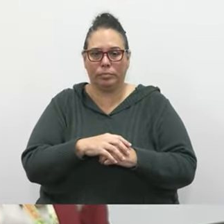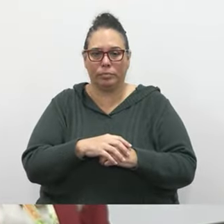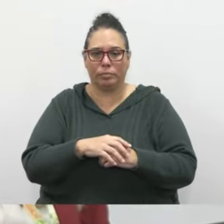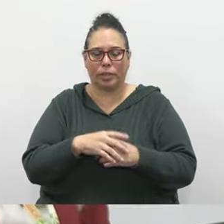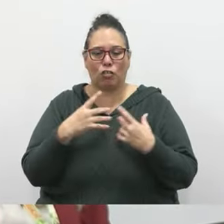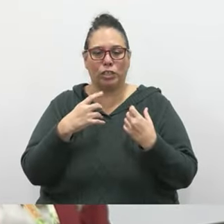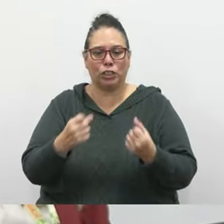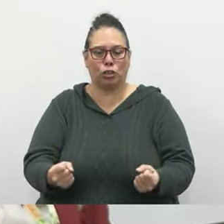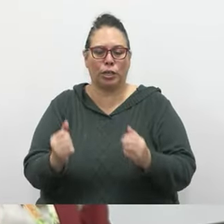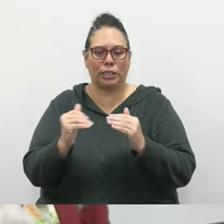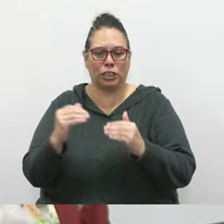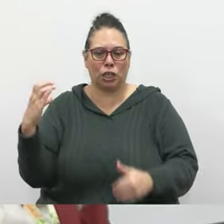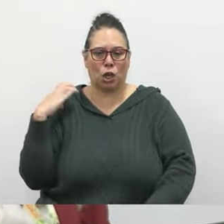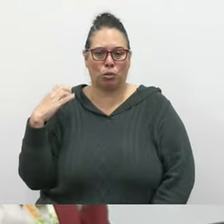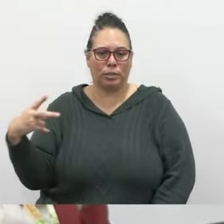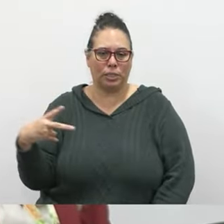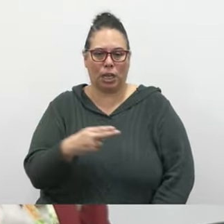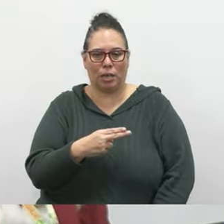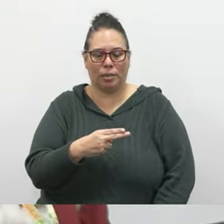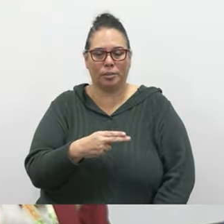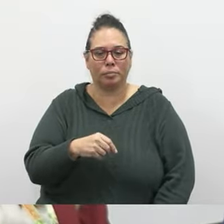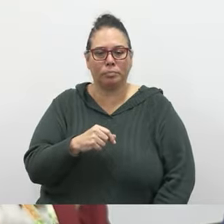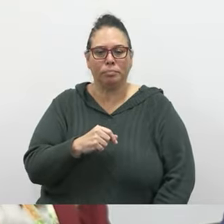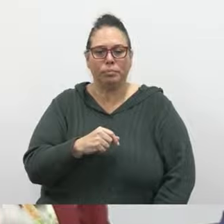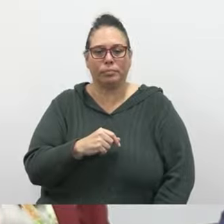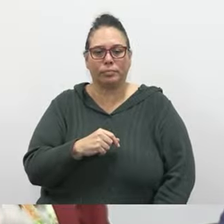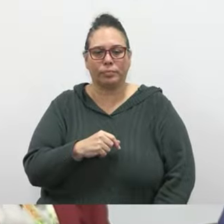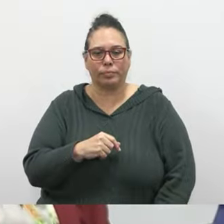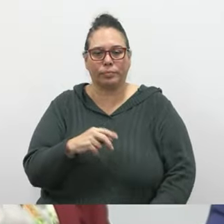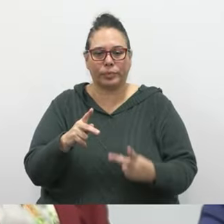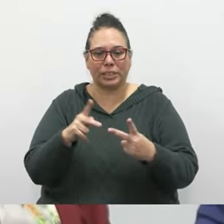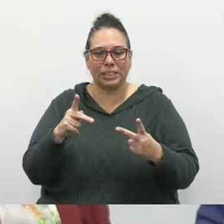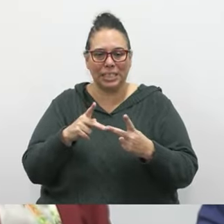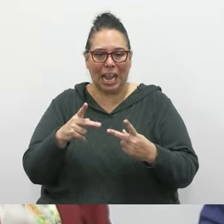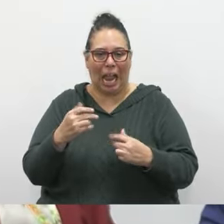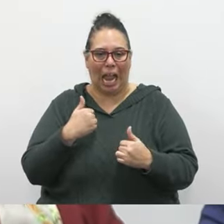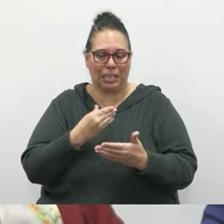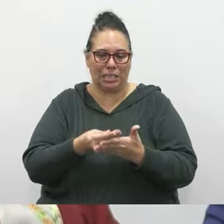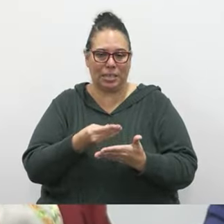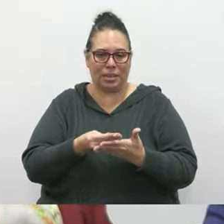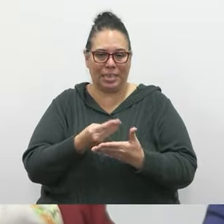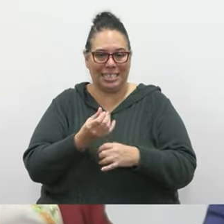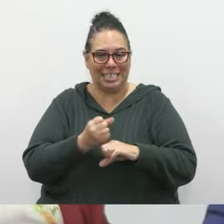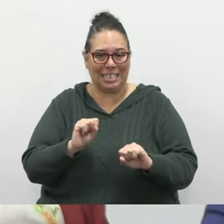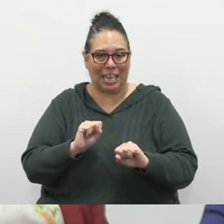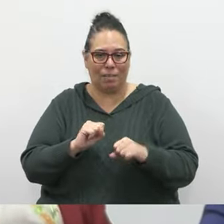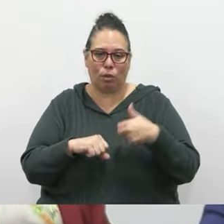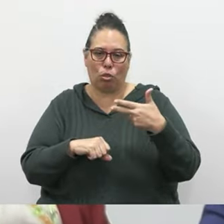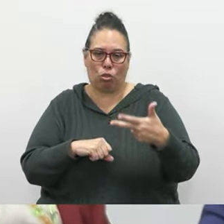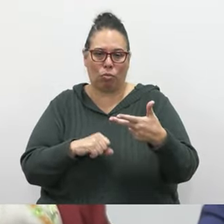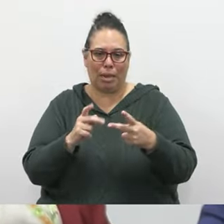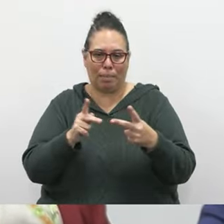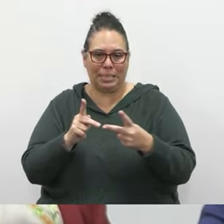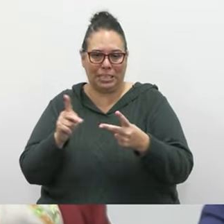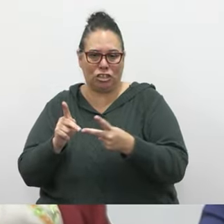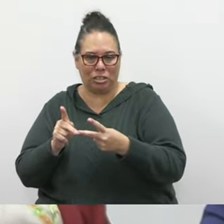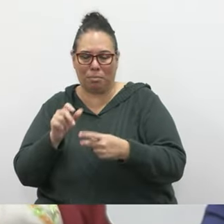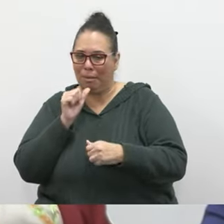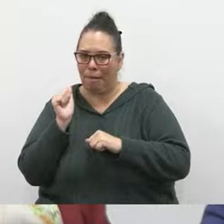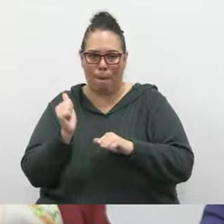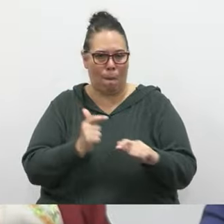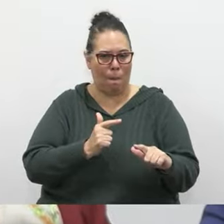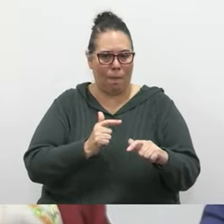restorative justice coach is completely getting cut. The site has some funds to save 3 of these positions, but not all of